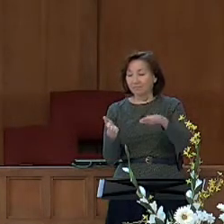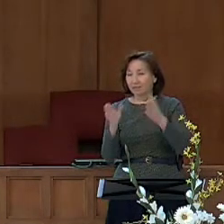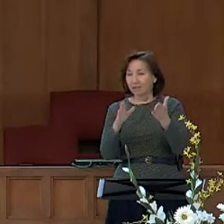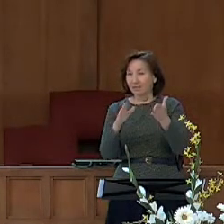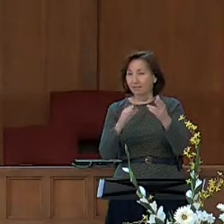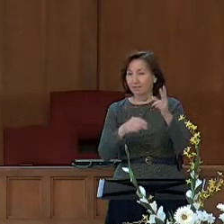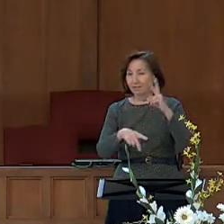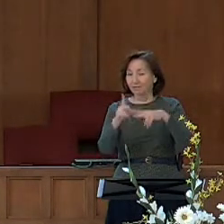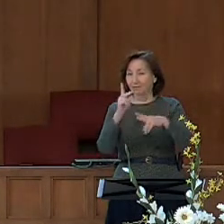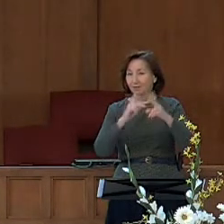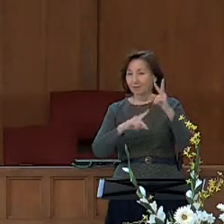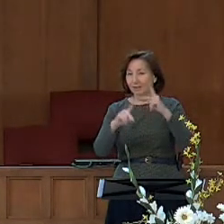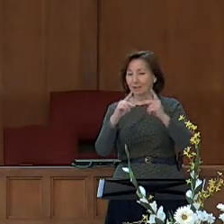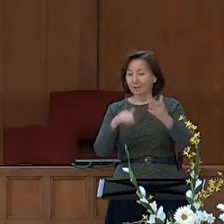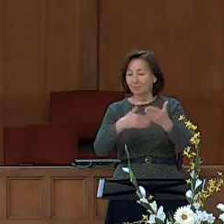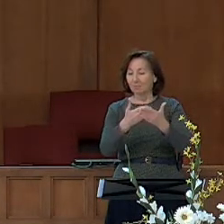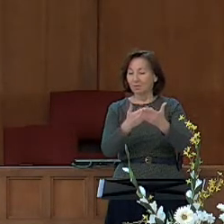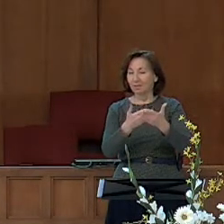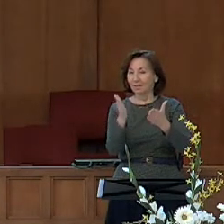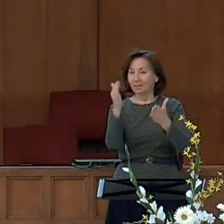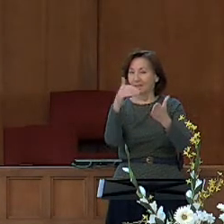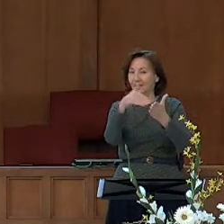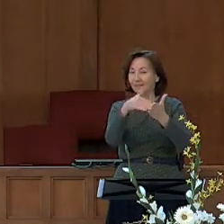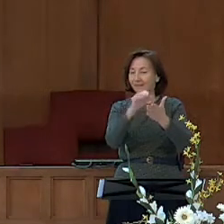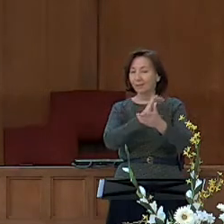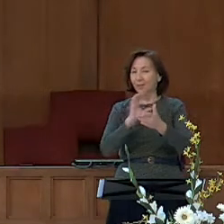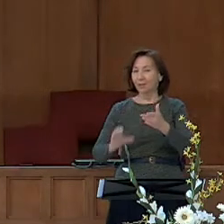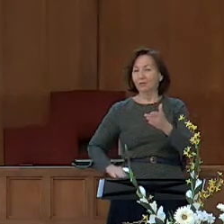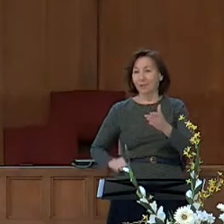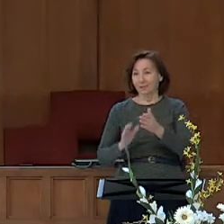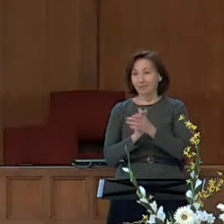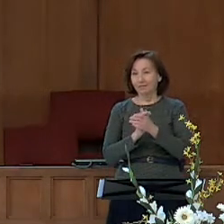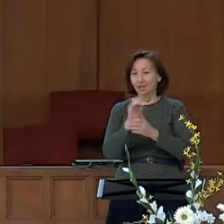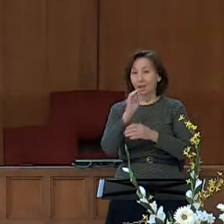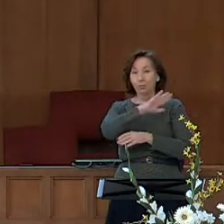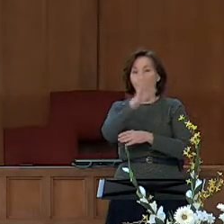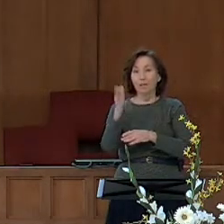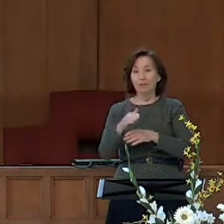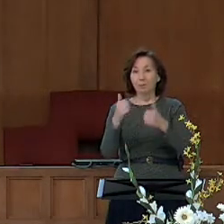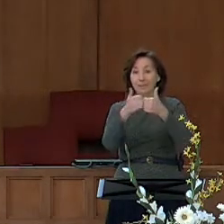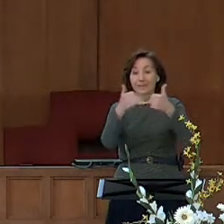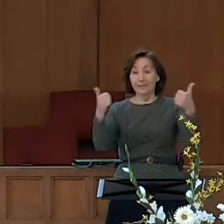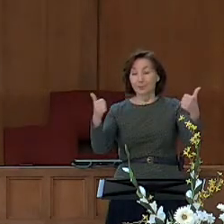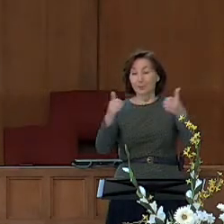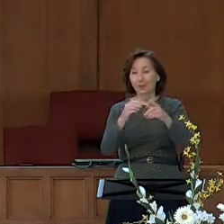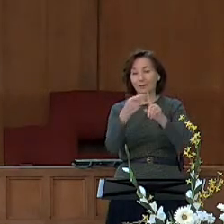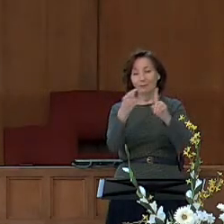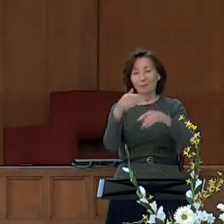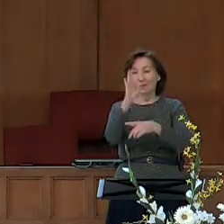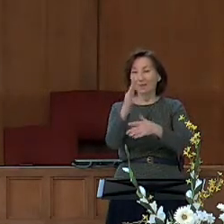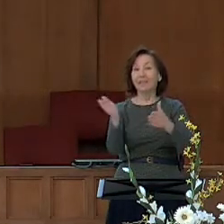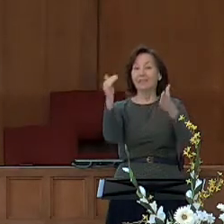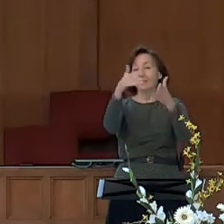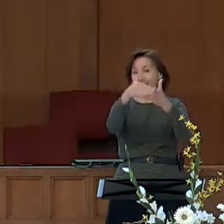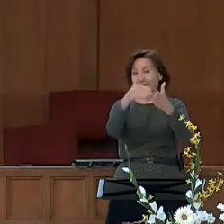is reborn in Christ and will never be separated from God again.